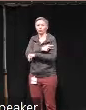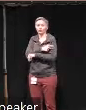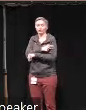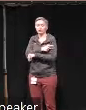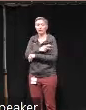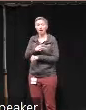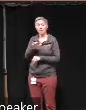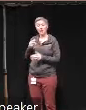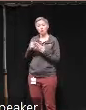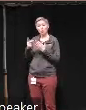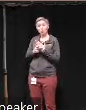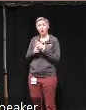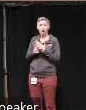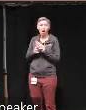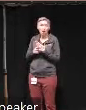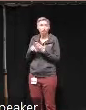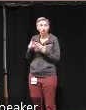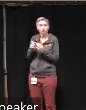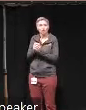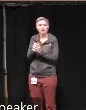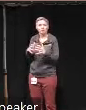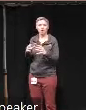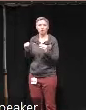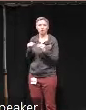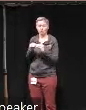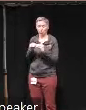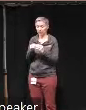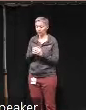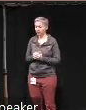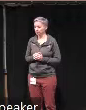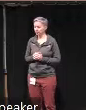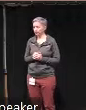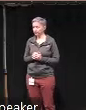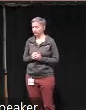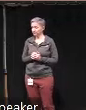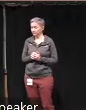be expanded further. Idea Core is another